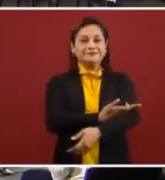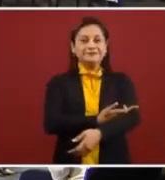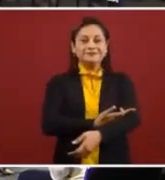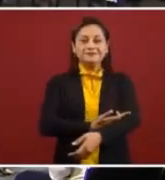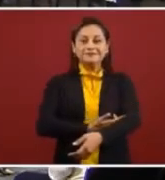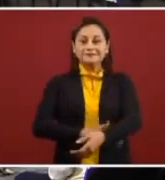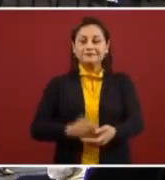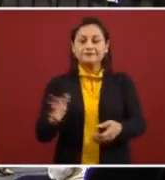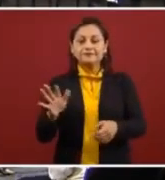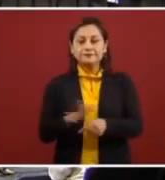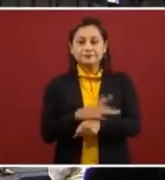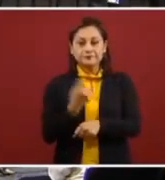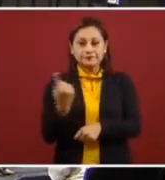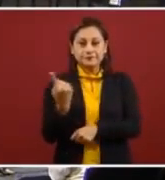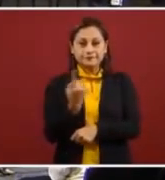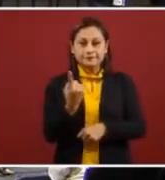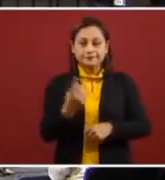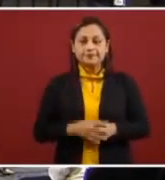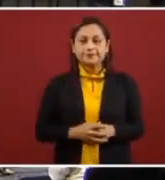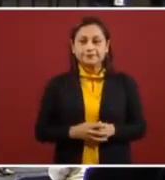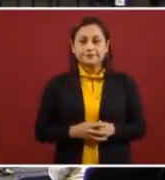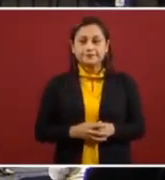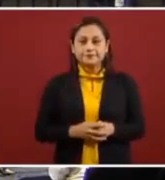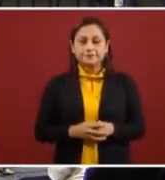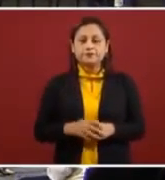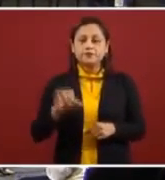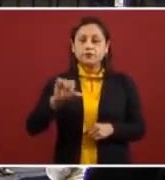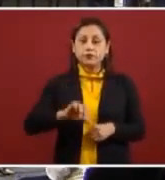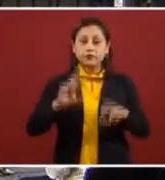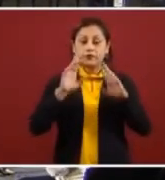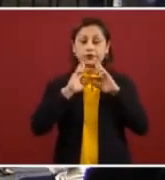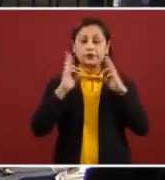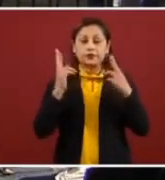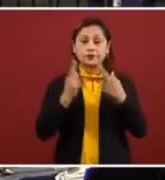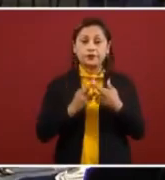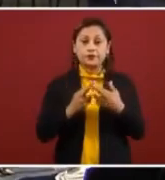as he got a little bit late because the